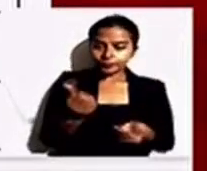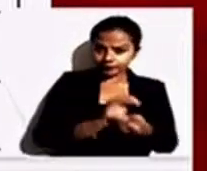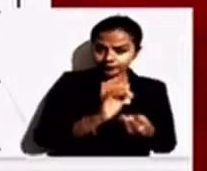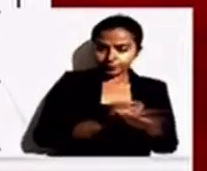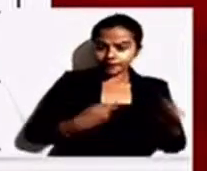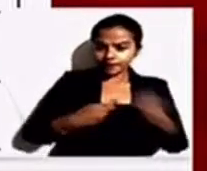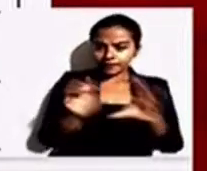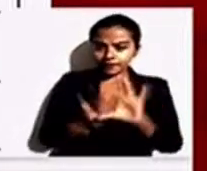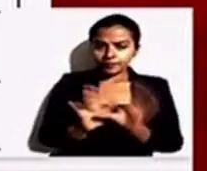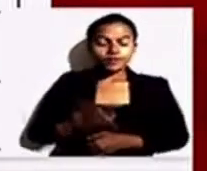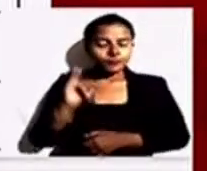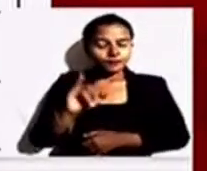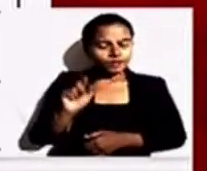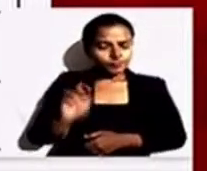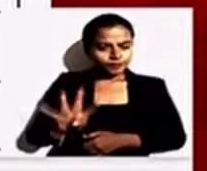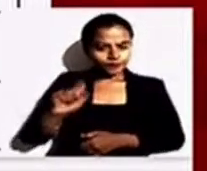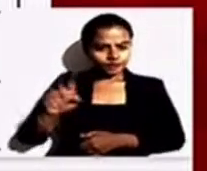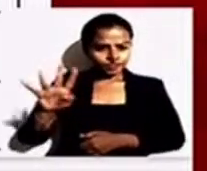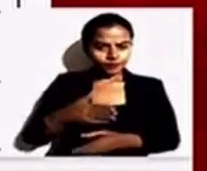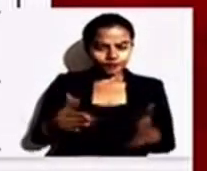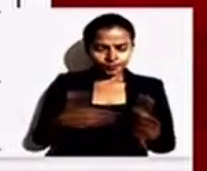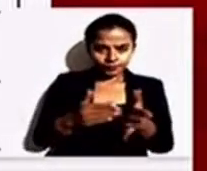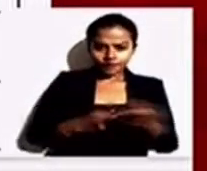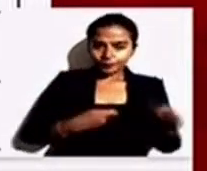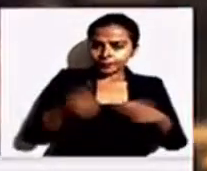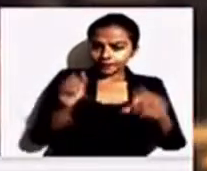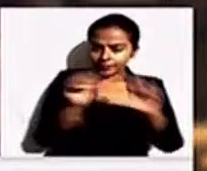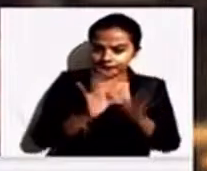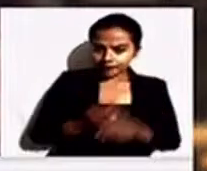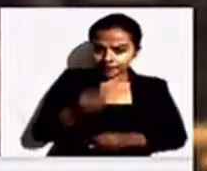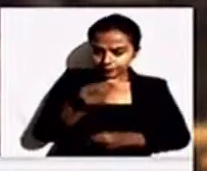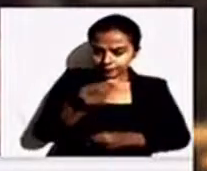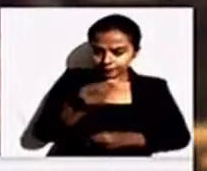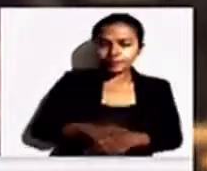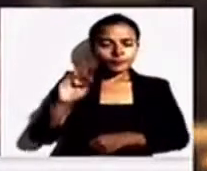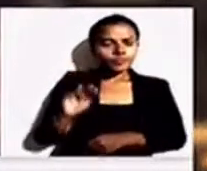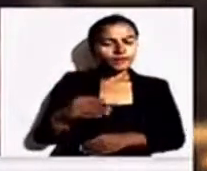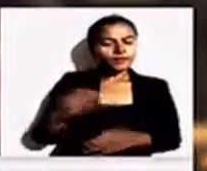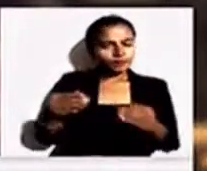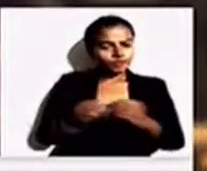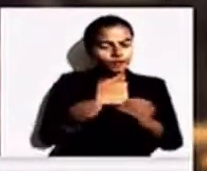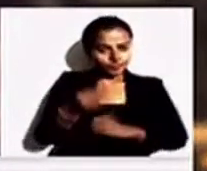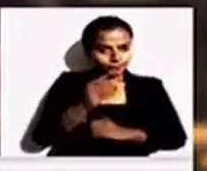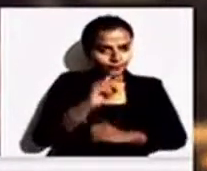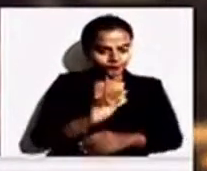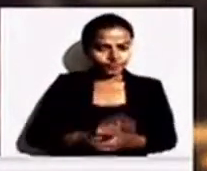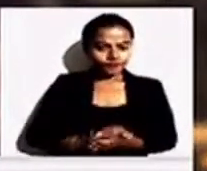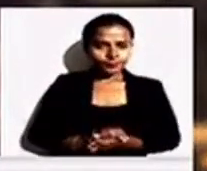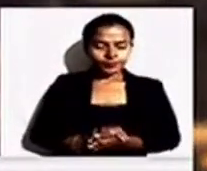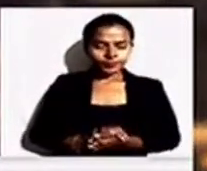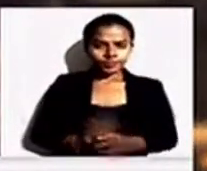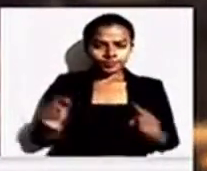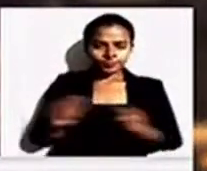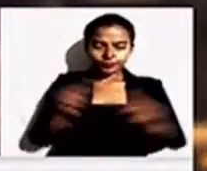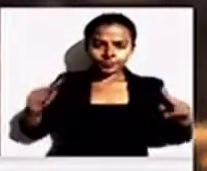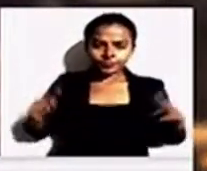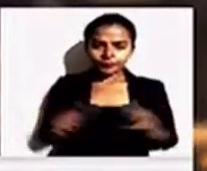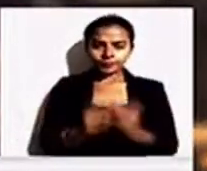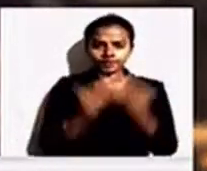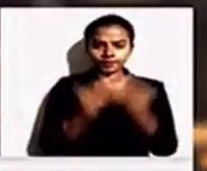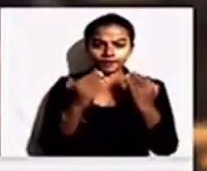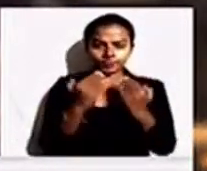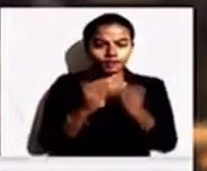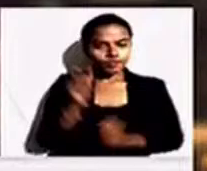billion rupees were received for an offering of 40 billion rupees. The Parliamentary Council, which met today, has ratified